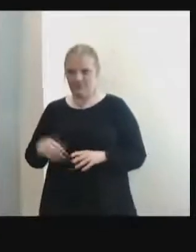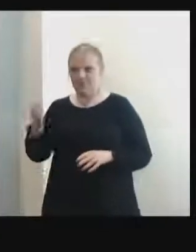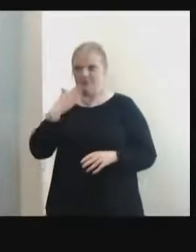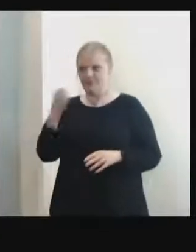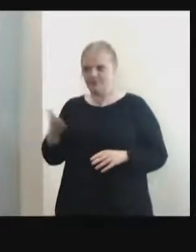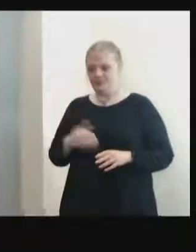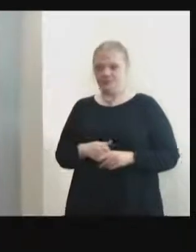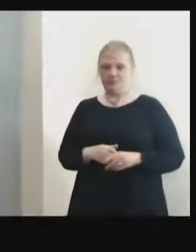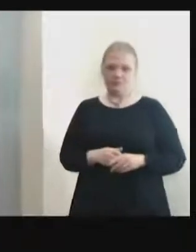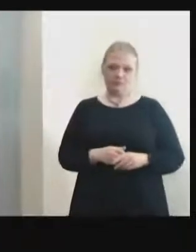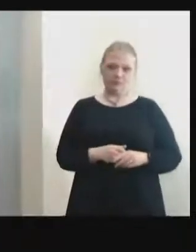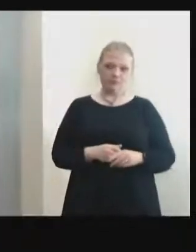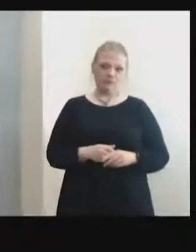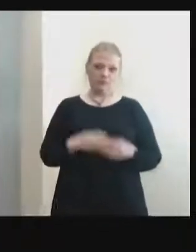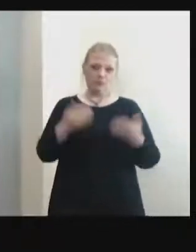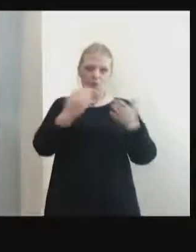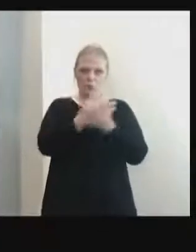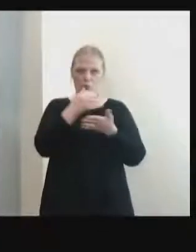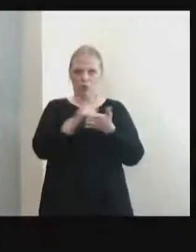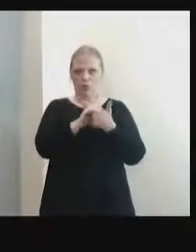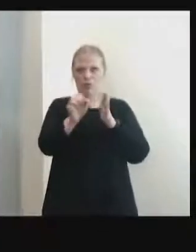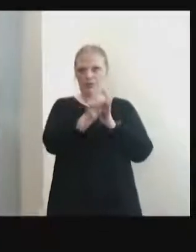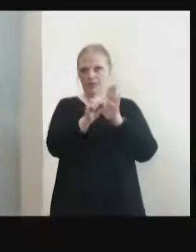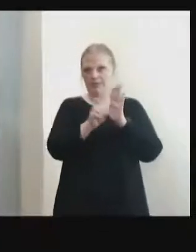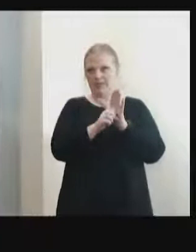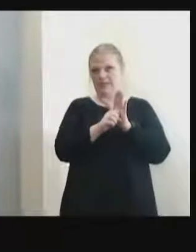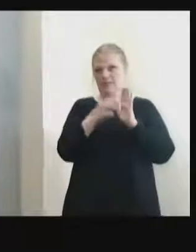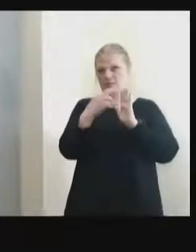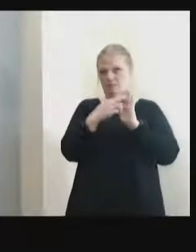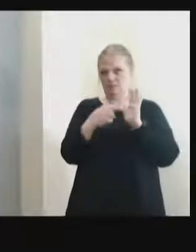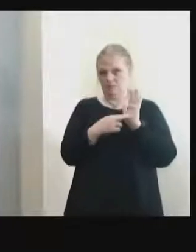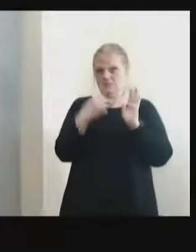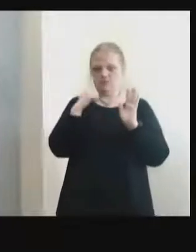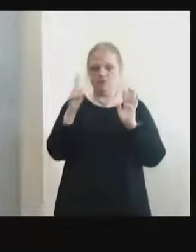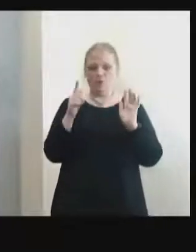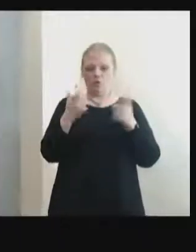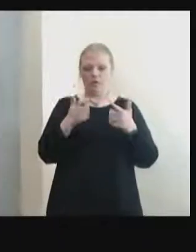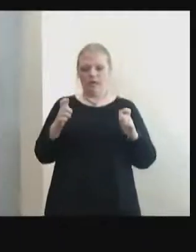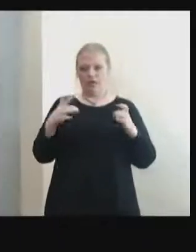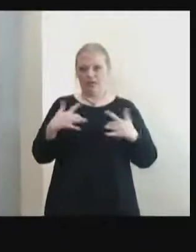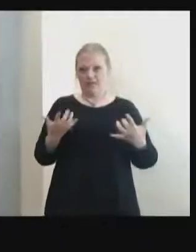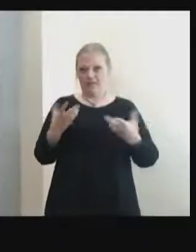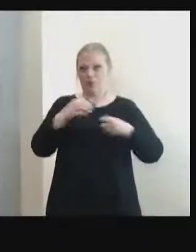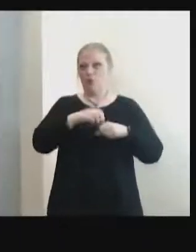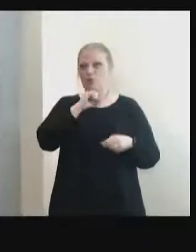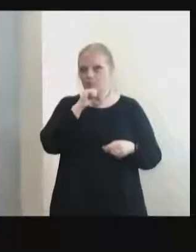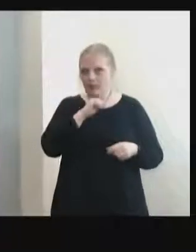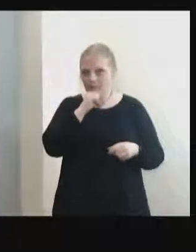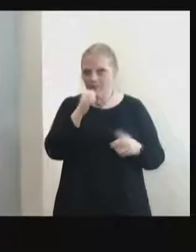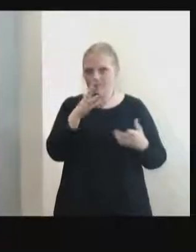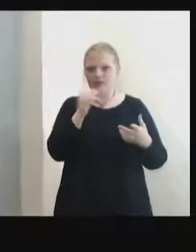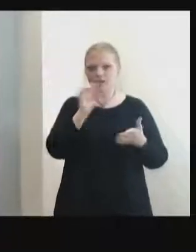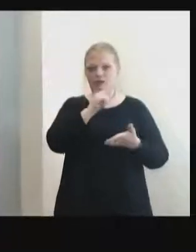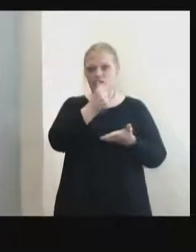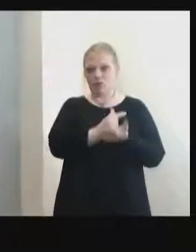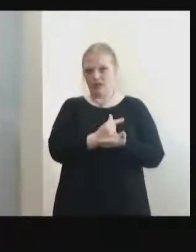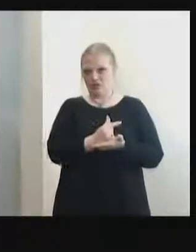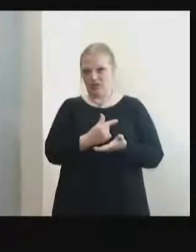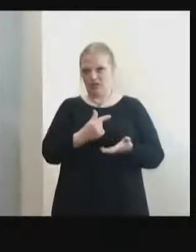Thank you. So with the new New York State guidelines for large events, including proms and